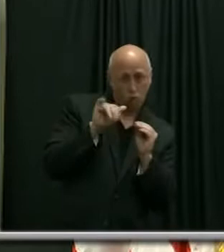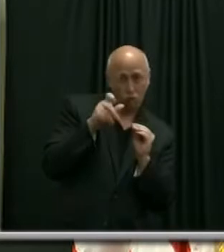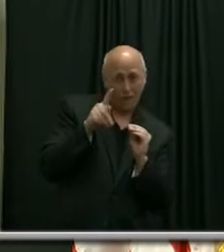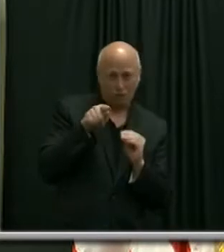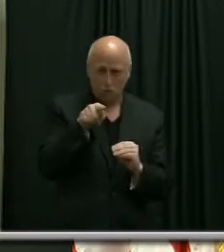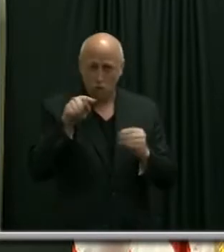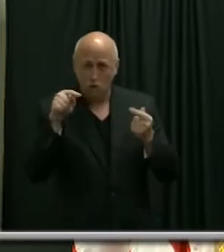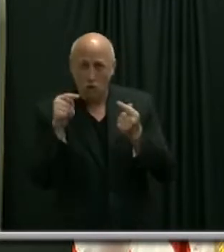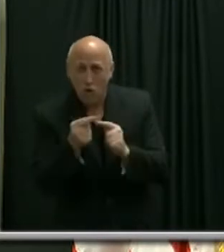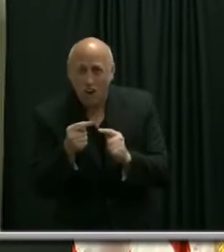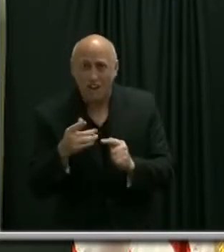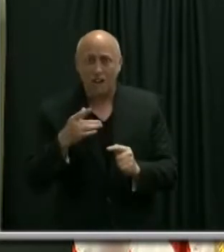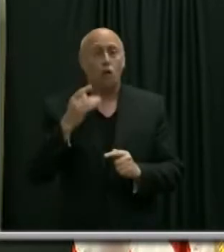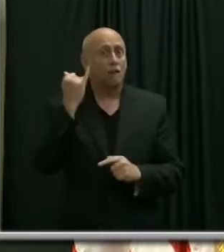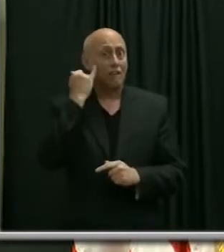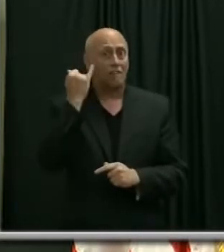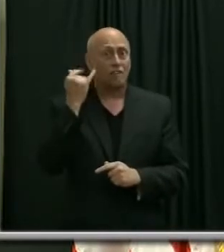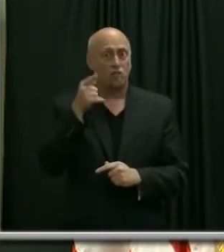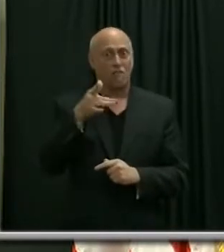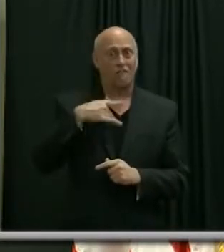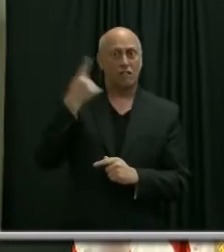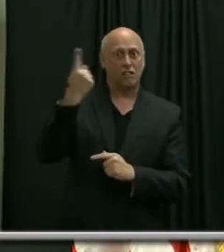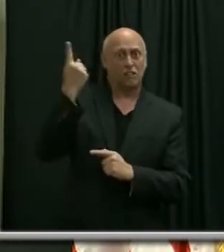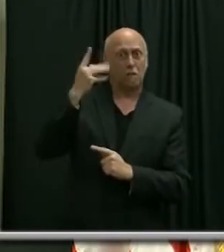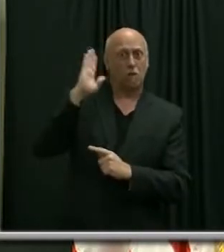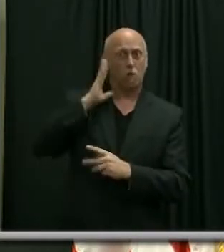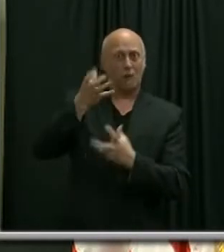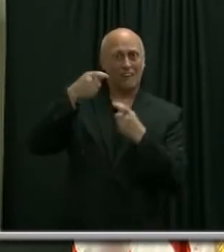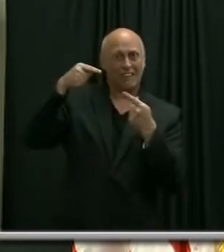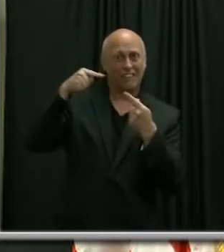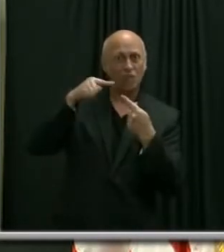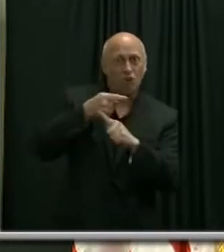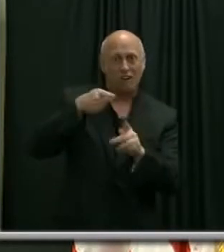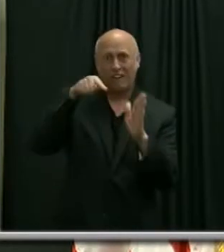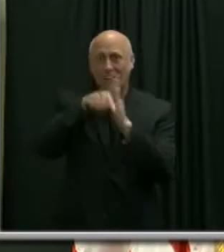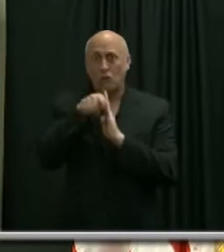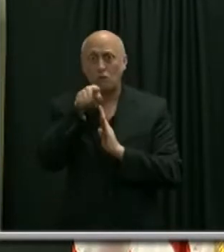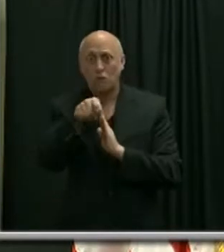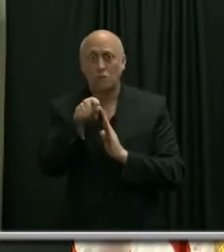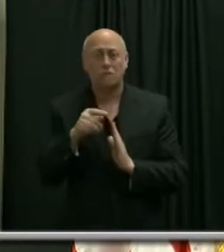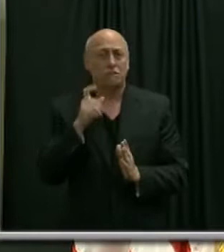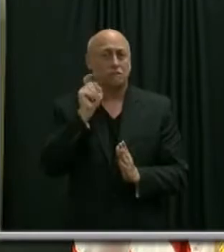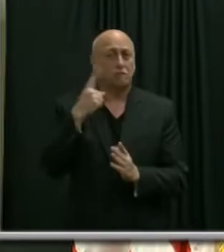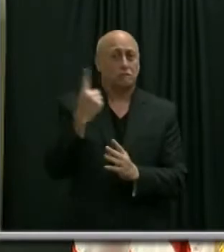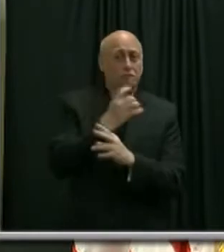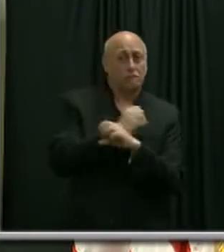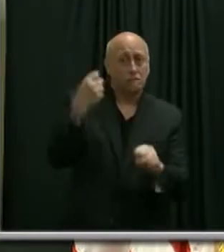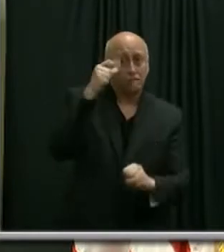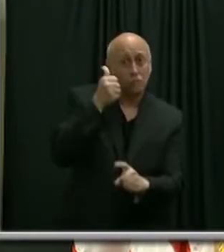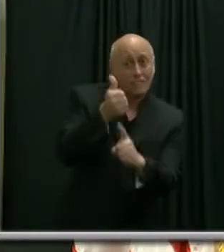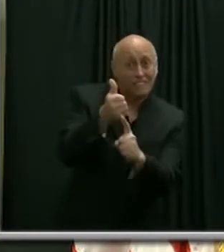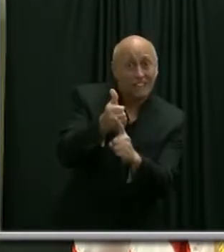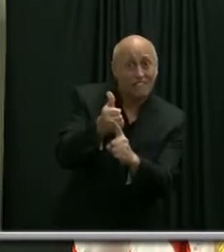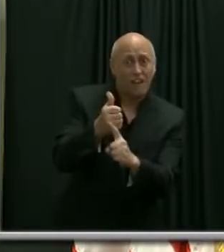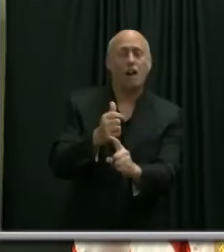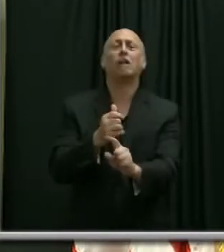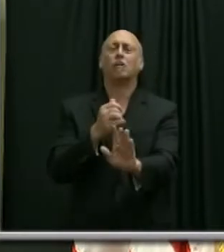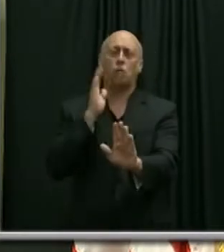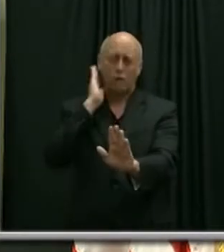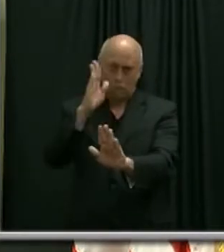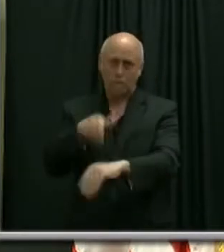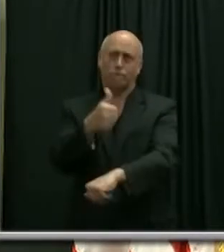injured or killed by your offender and connect you to needed and essential services for your safety.